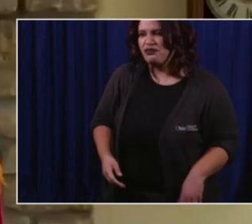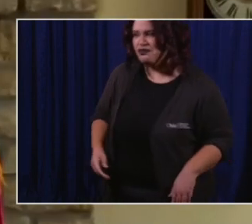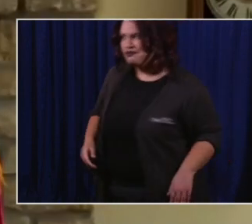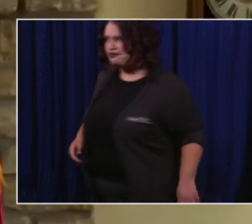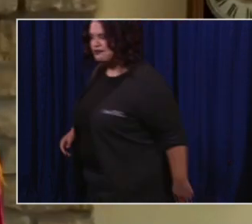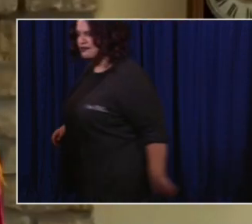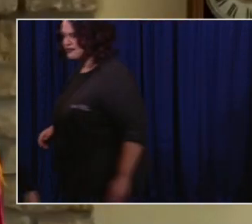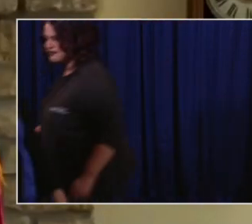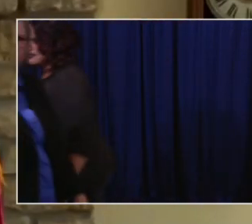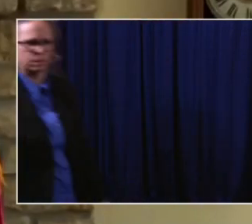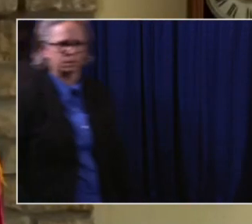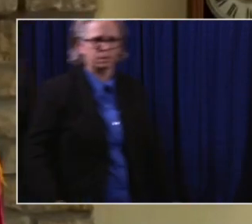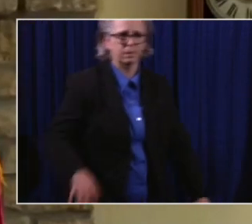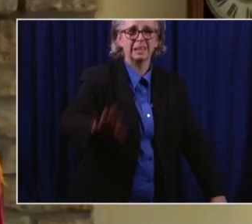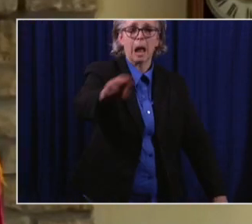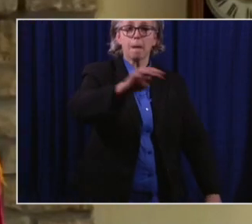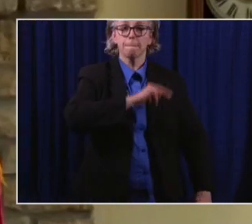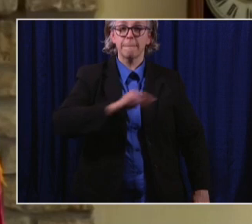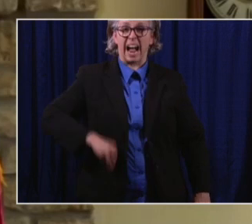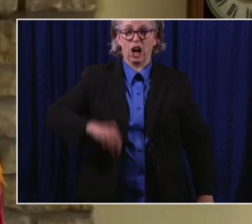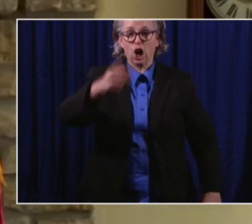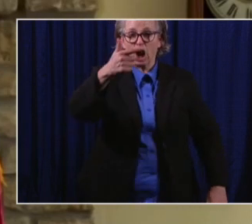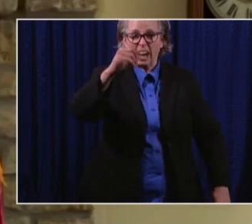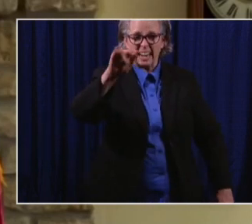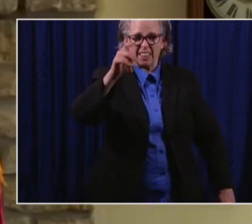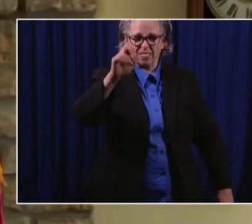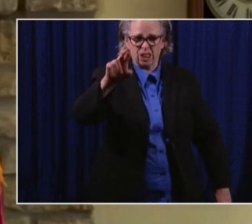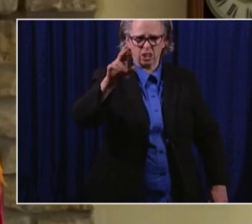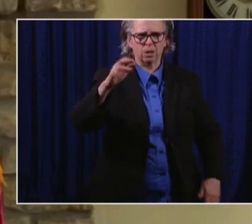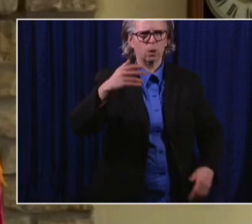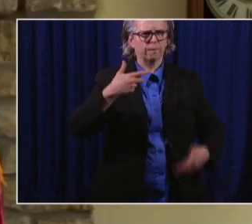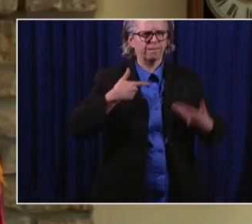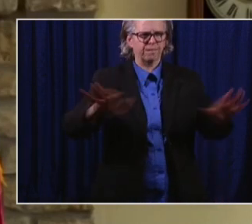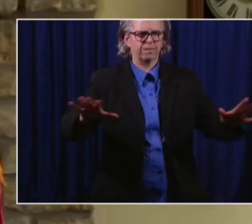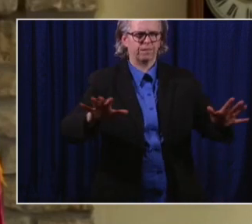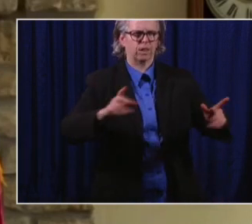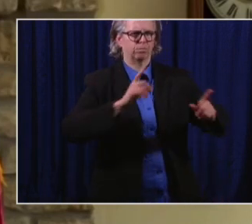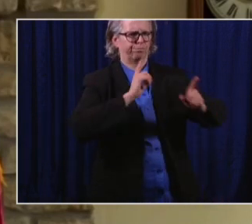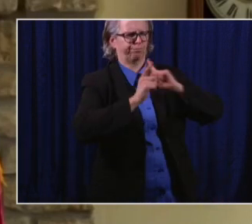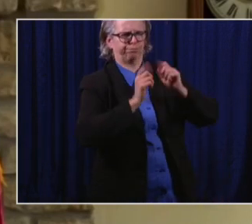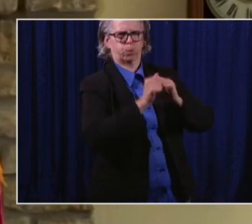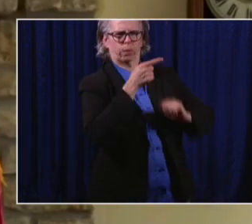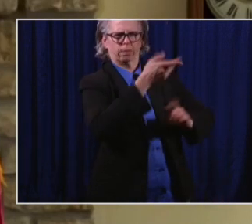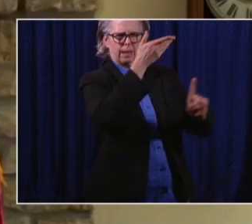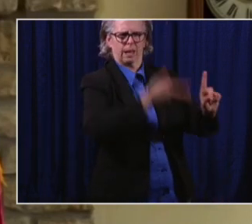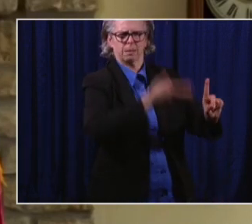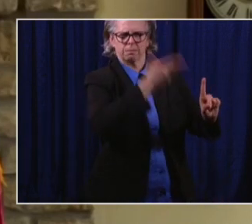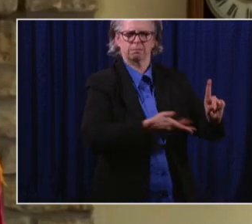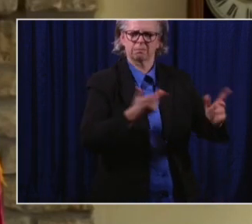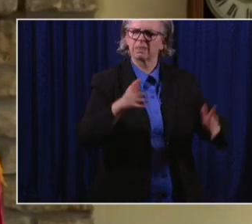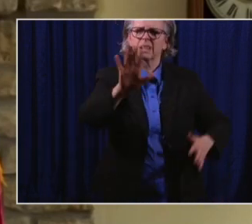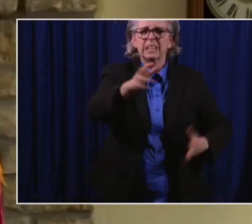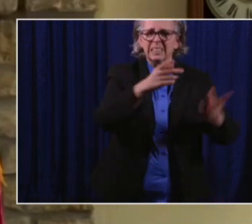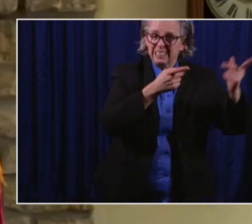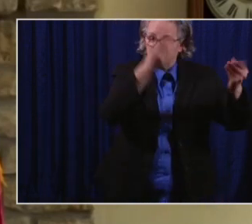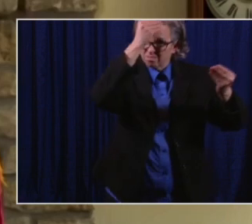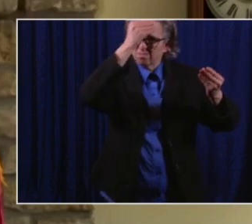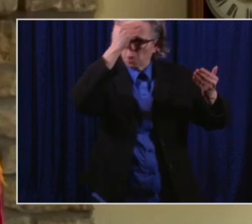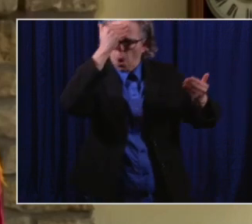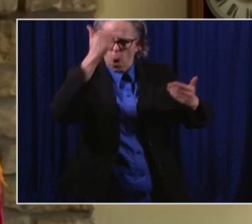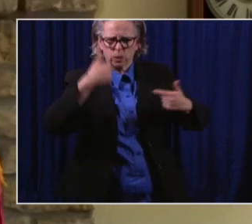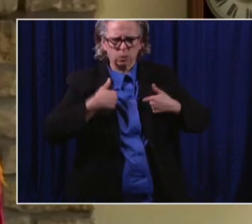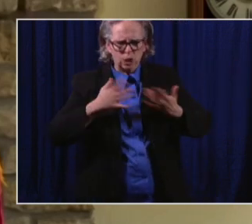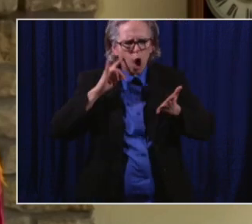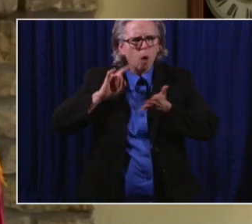usually 4 or 5 times a week. And, he knows that we're looking at this. He's very aware of the fact that we are looking at